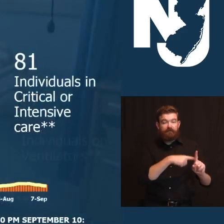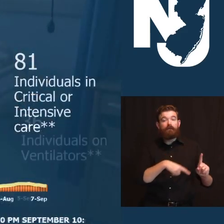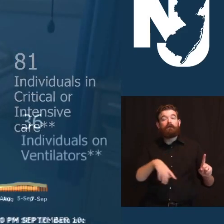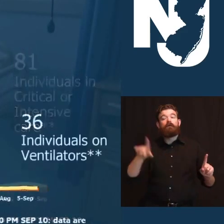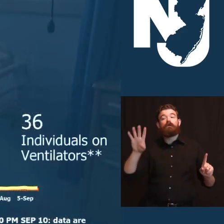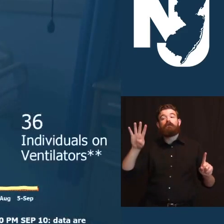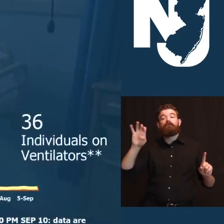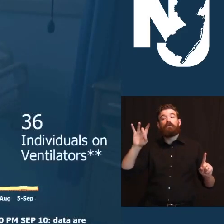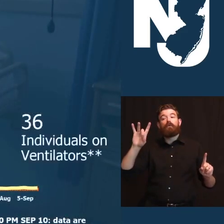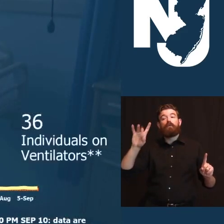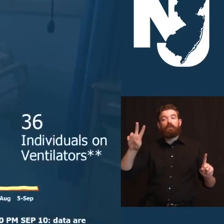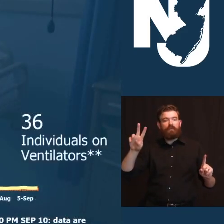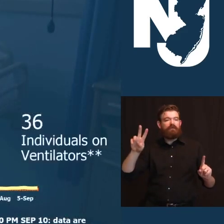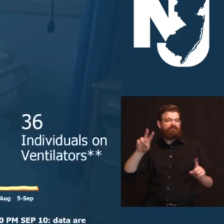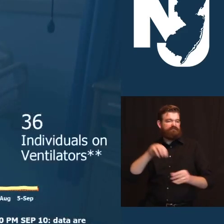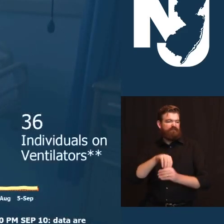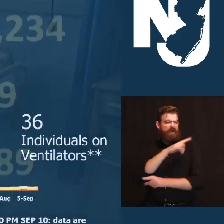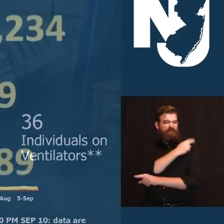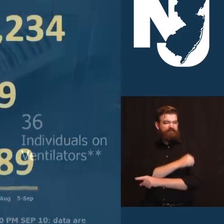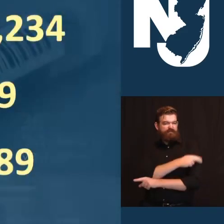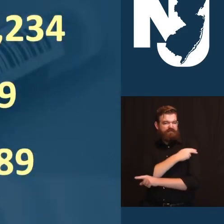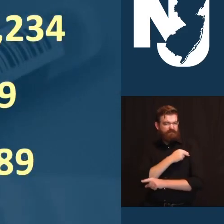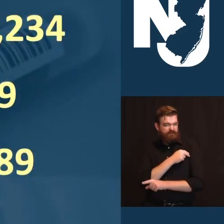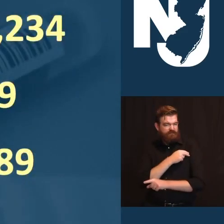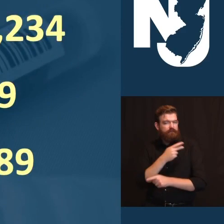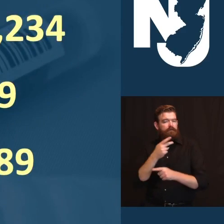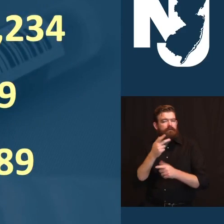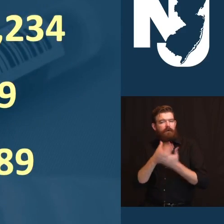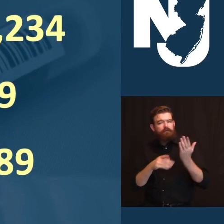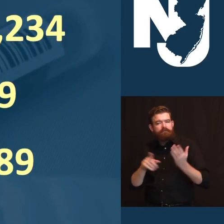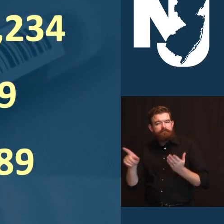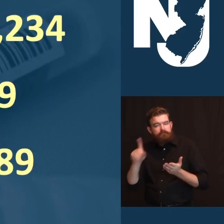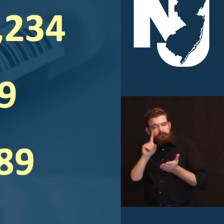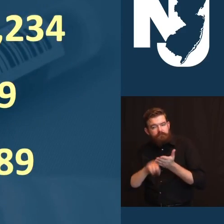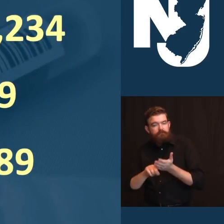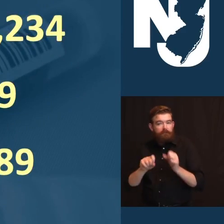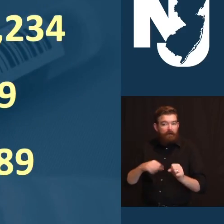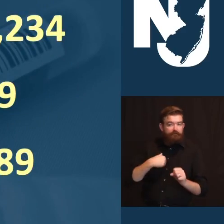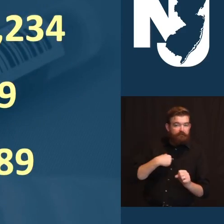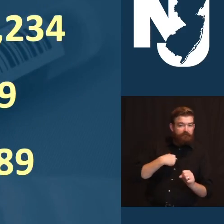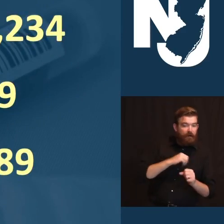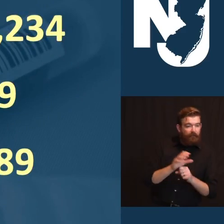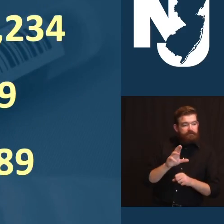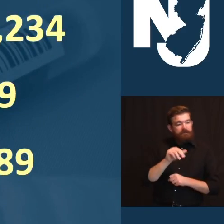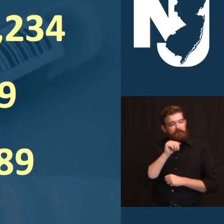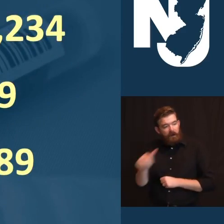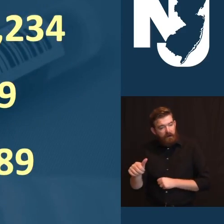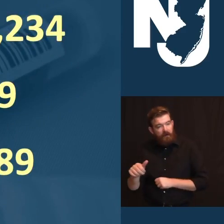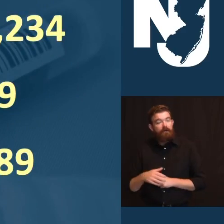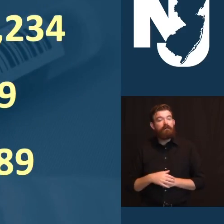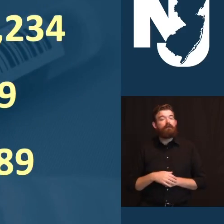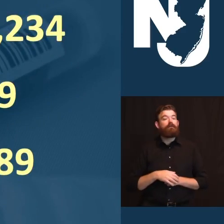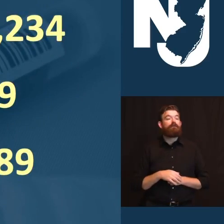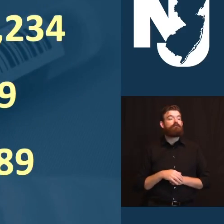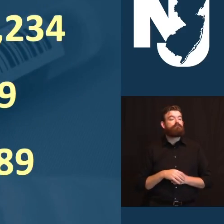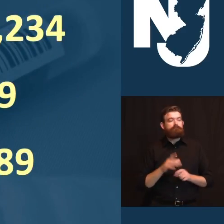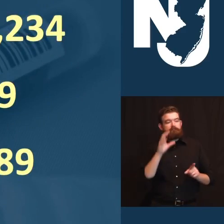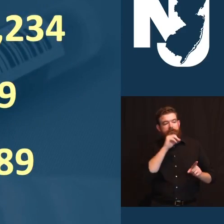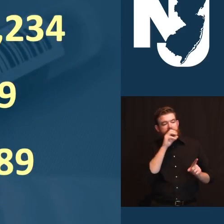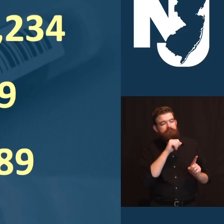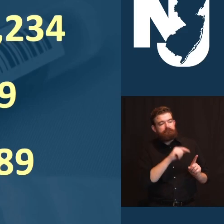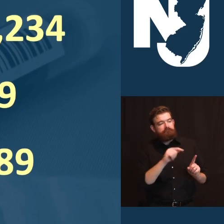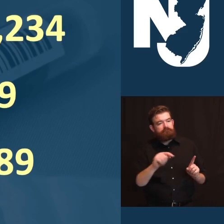using ventilators. Today, we're also reporting an additional 9, sadly, with a heavy heart loss of lives. And these